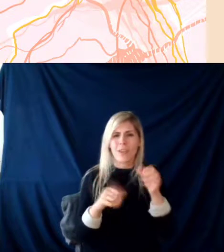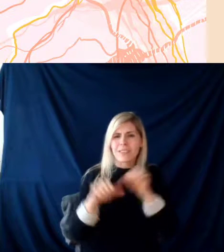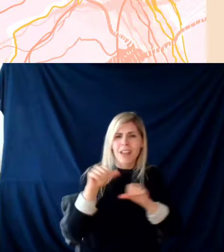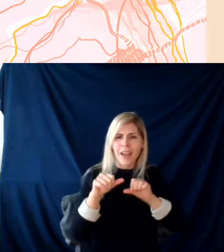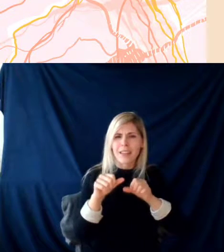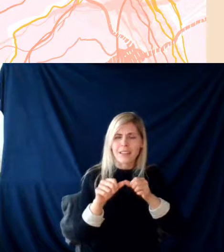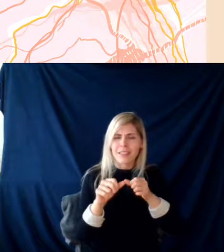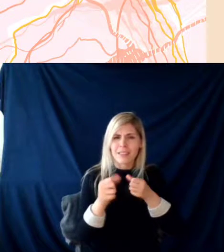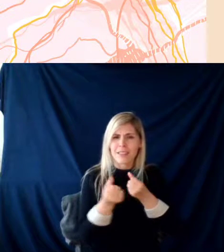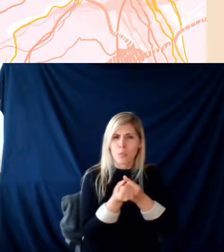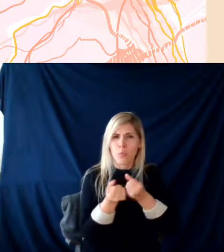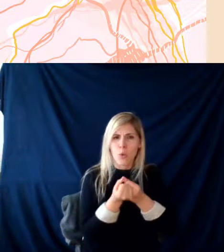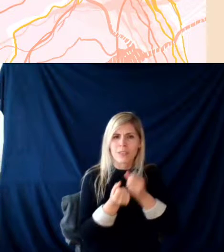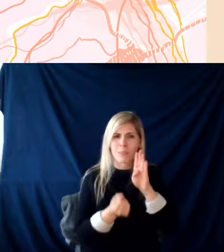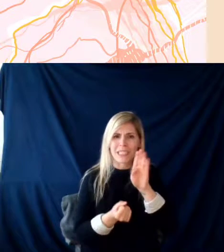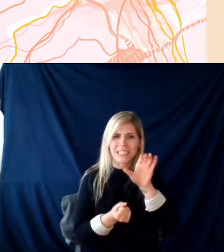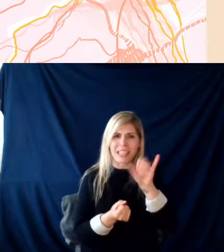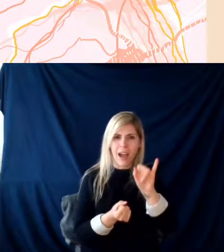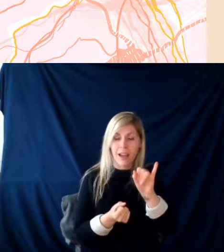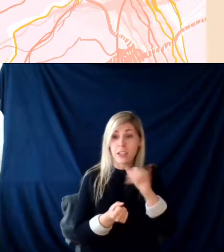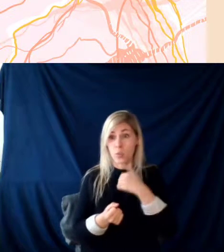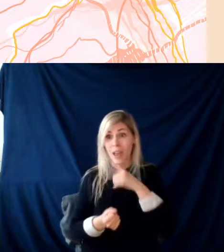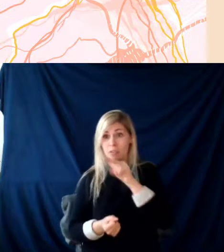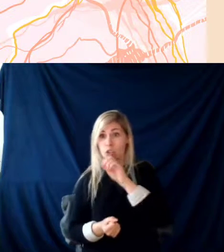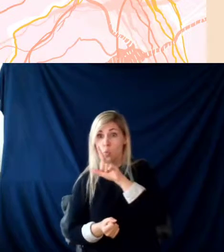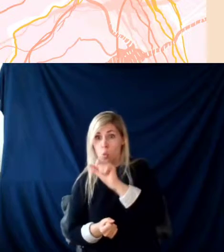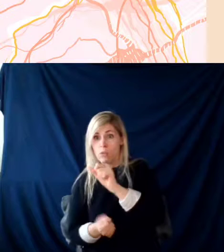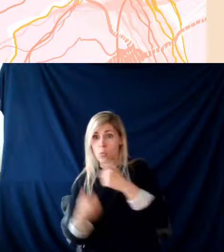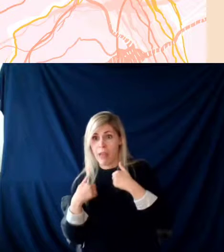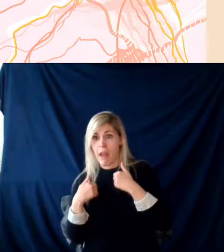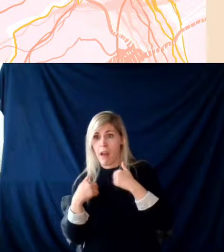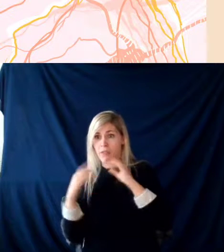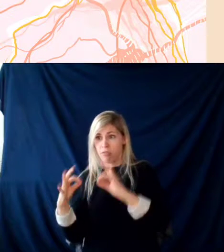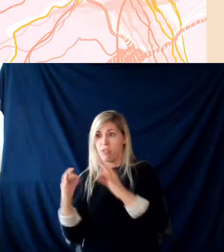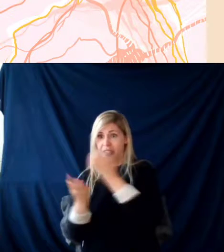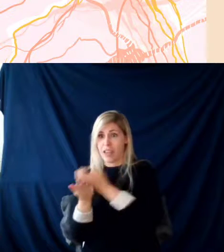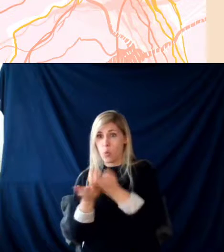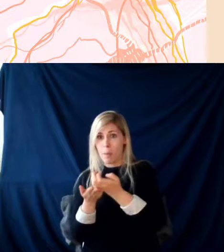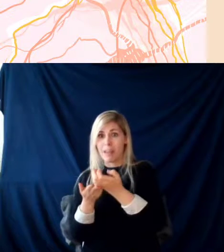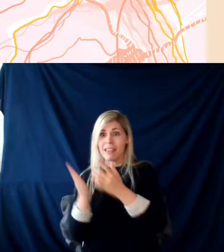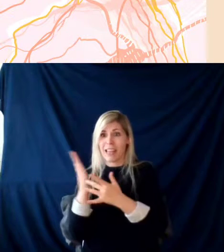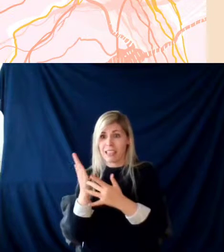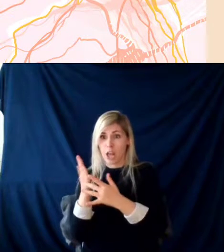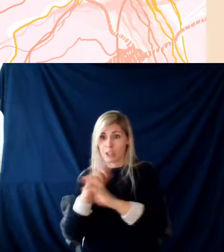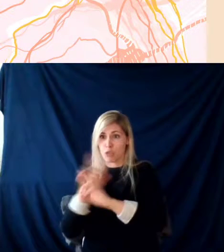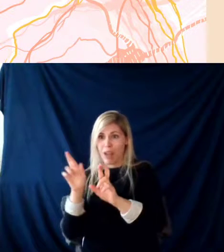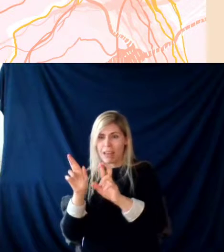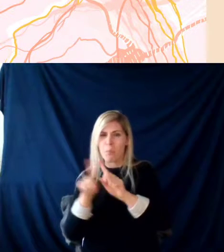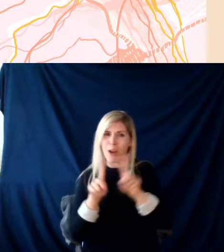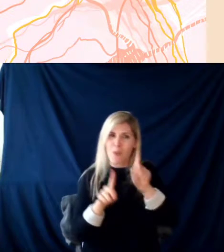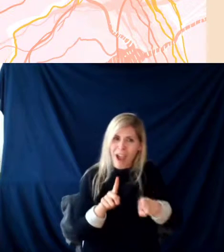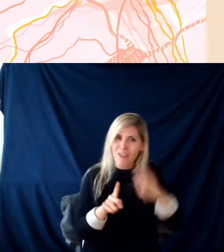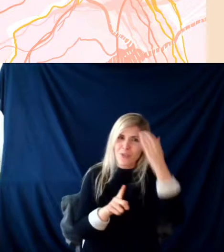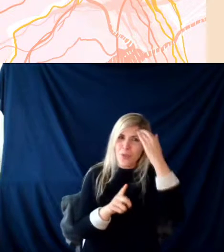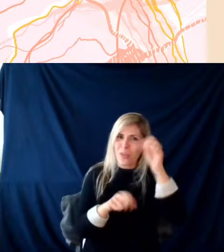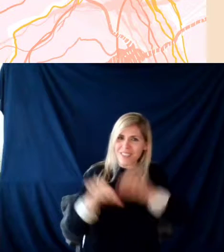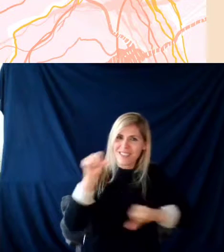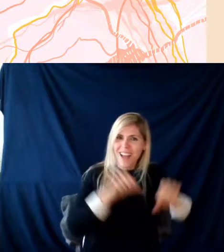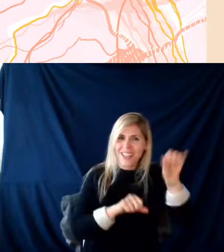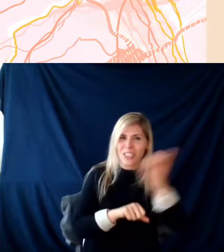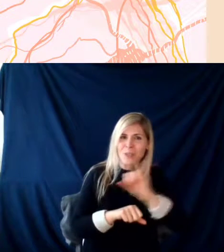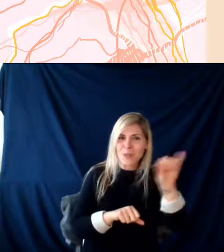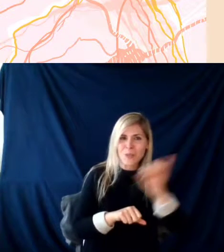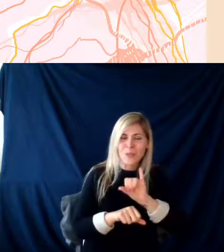Brain Pong, because with the tools, we have the tools, but unless we know the science, we